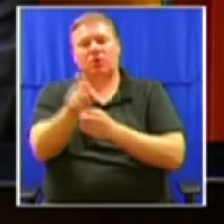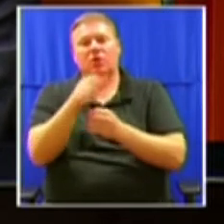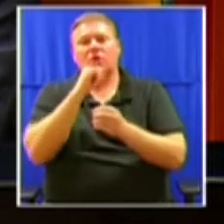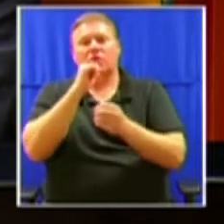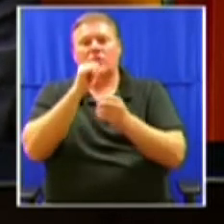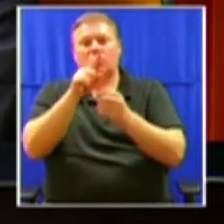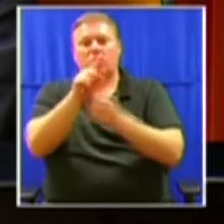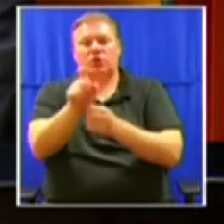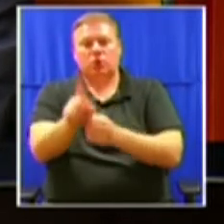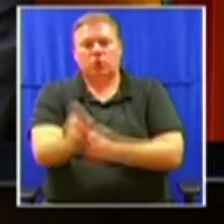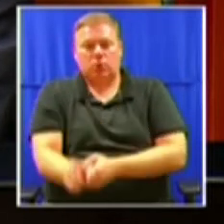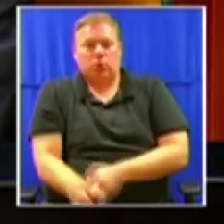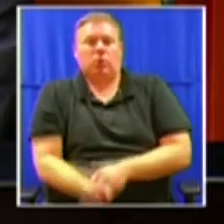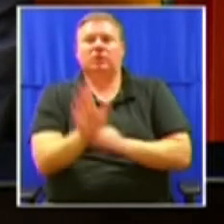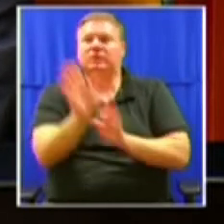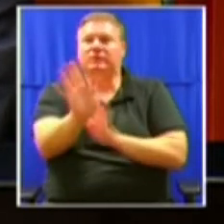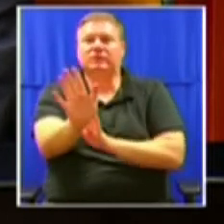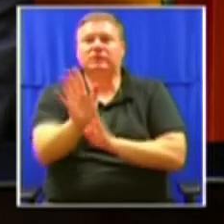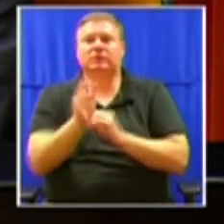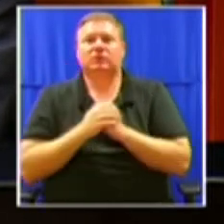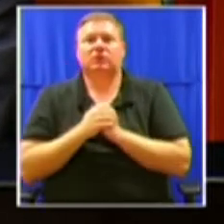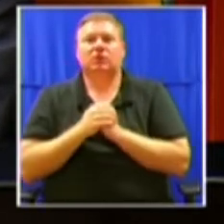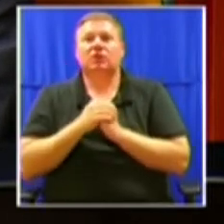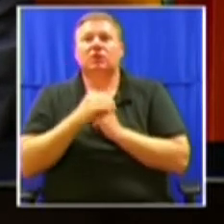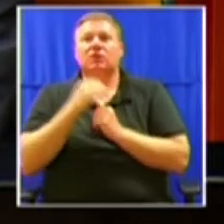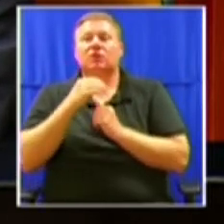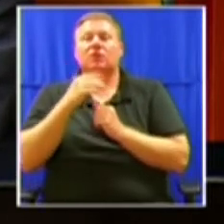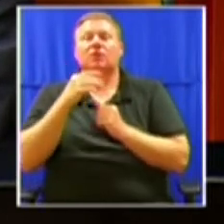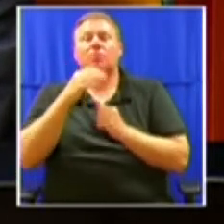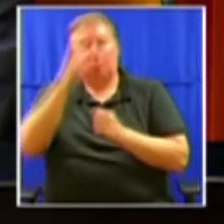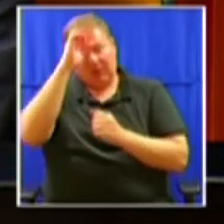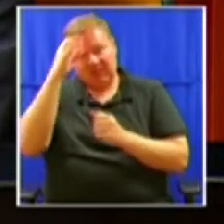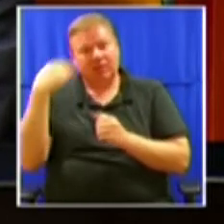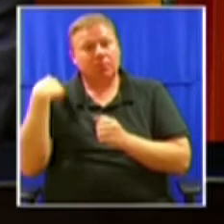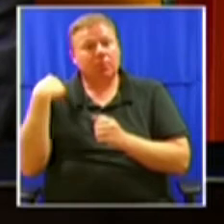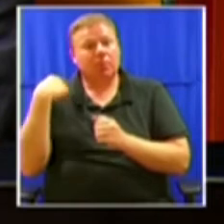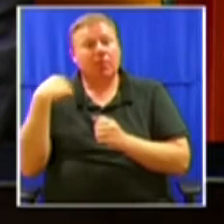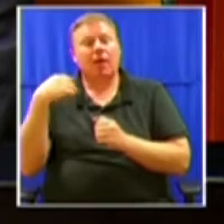of questions. Is there anything you want to respond to, Honourable Minister of Police?